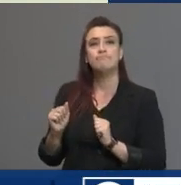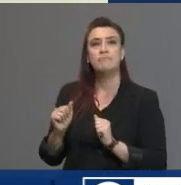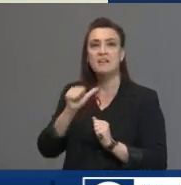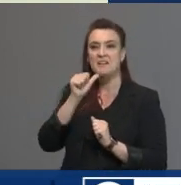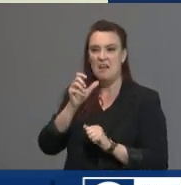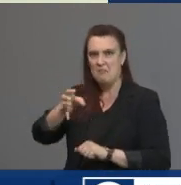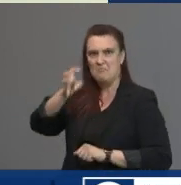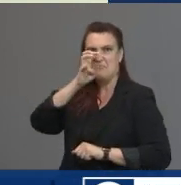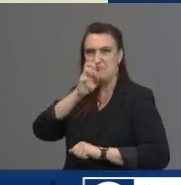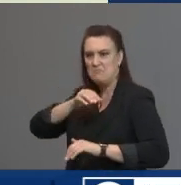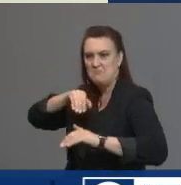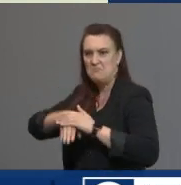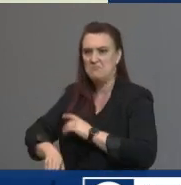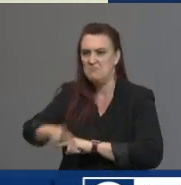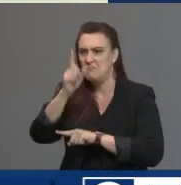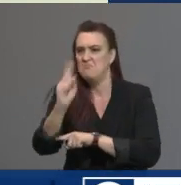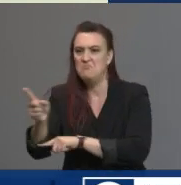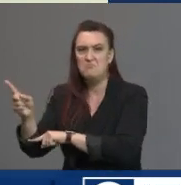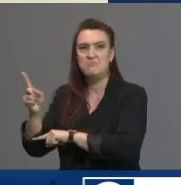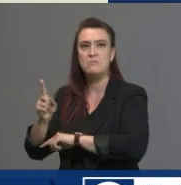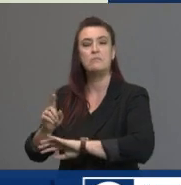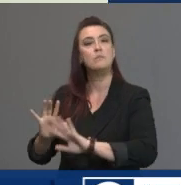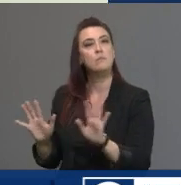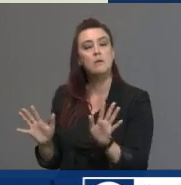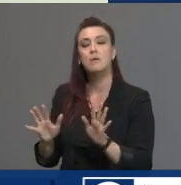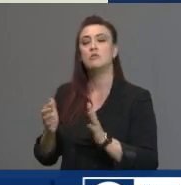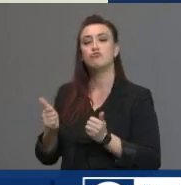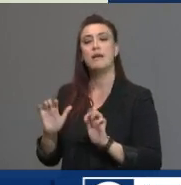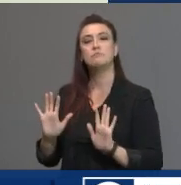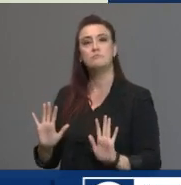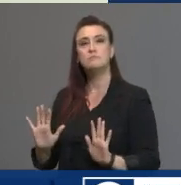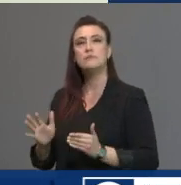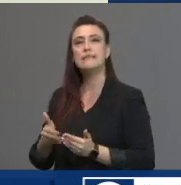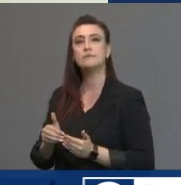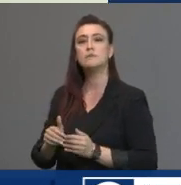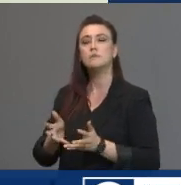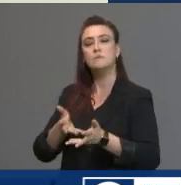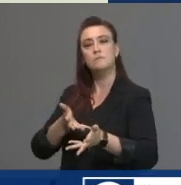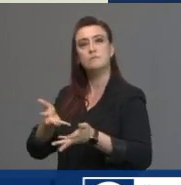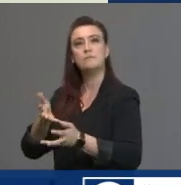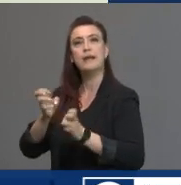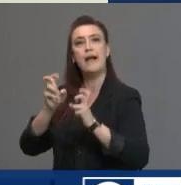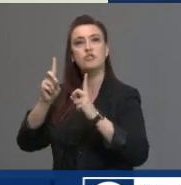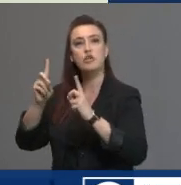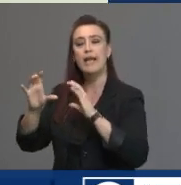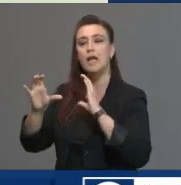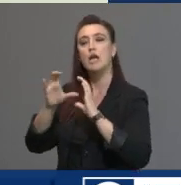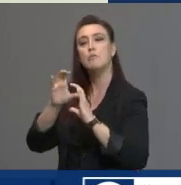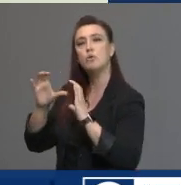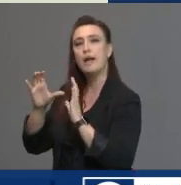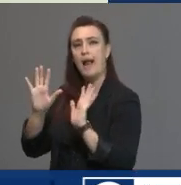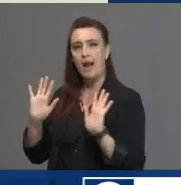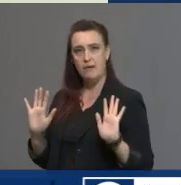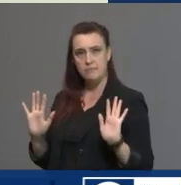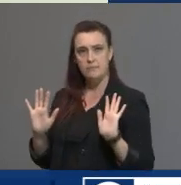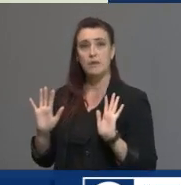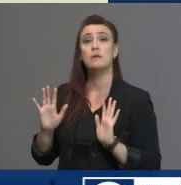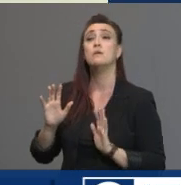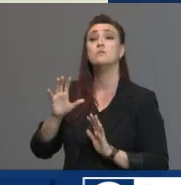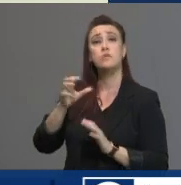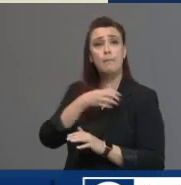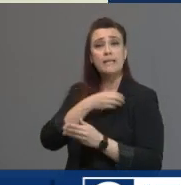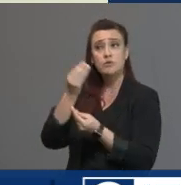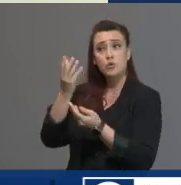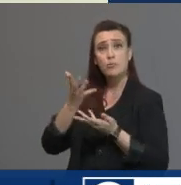touch, of educating and communicating with people. And what they've told me is that